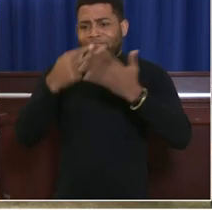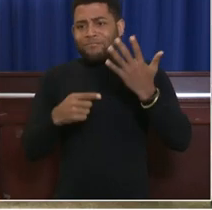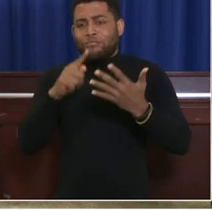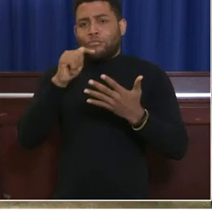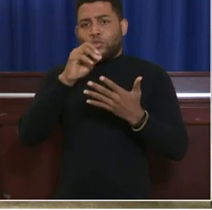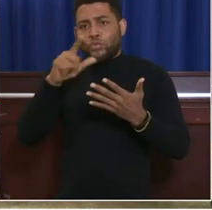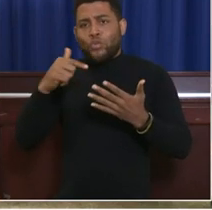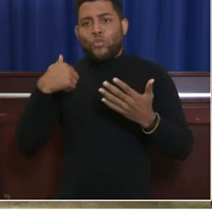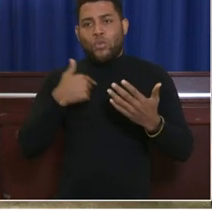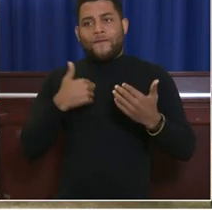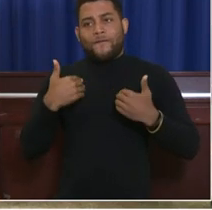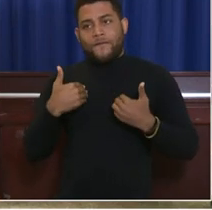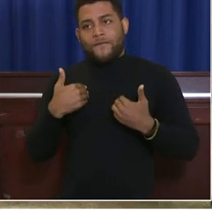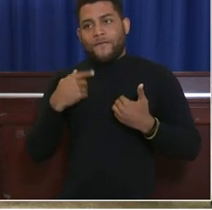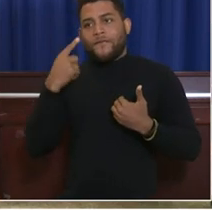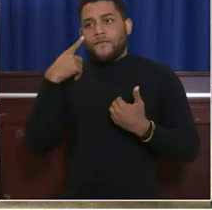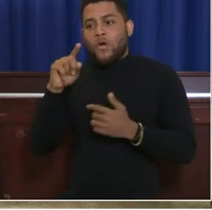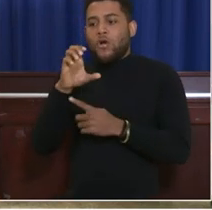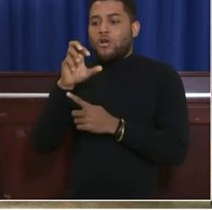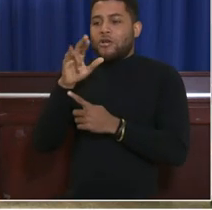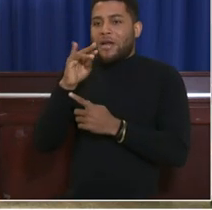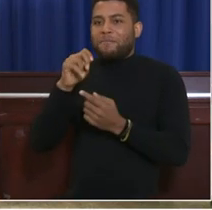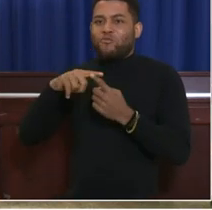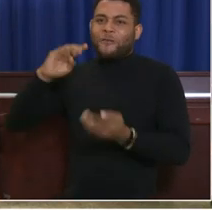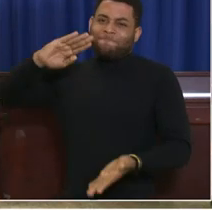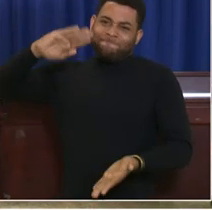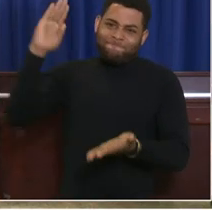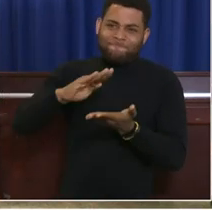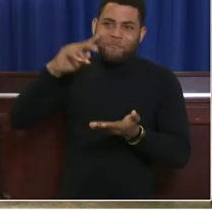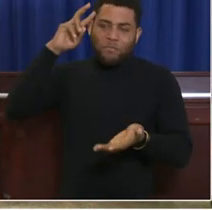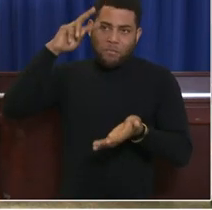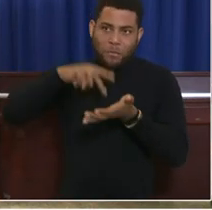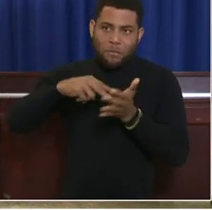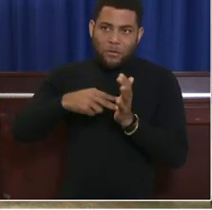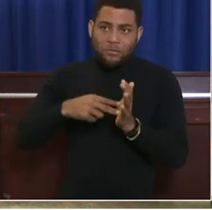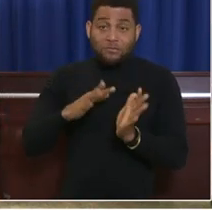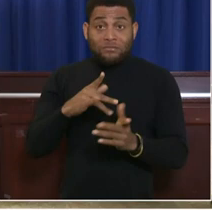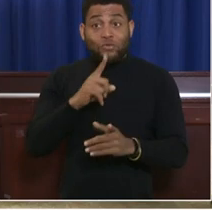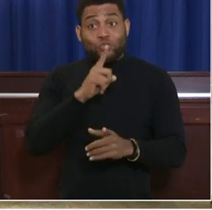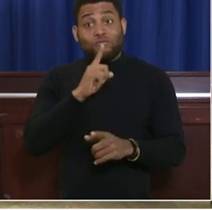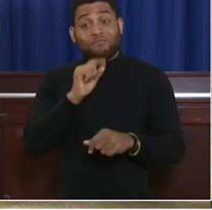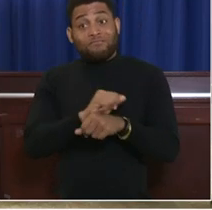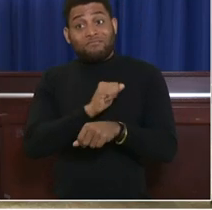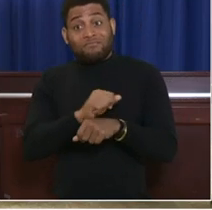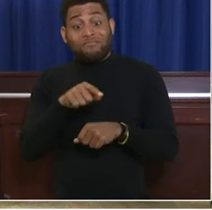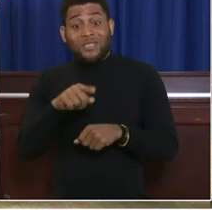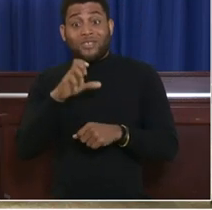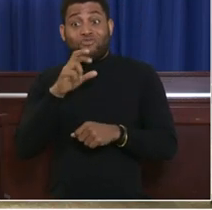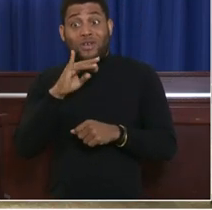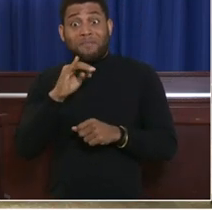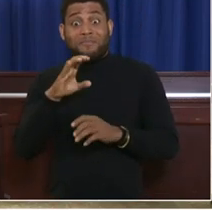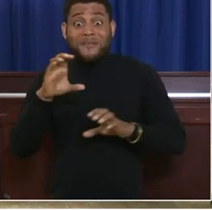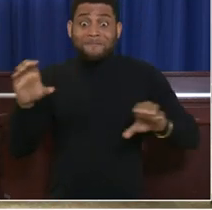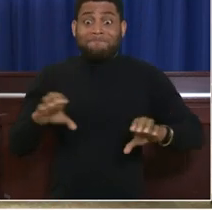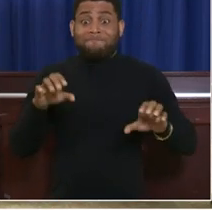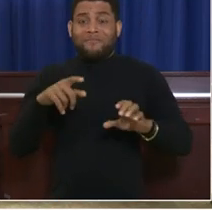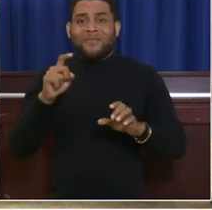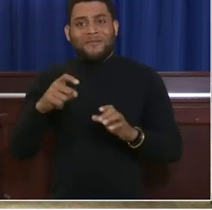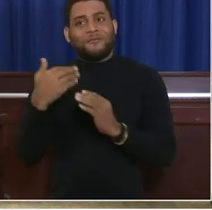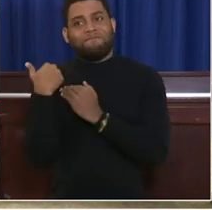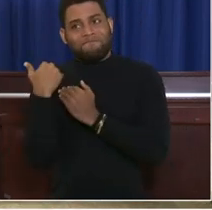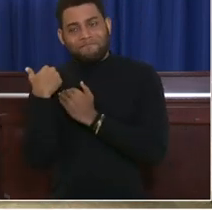and hold people accountable who are committing crime. Today, the Chief of Police will brief you on